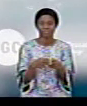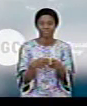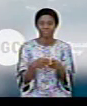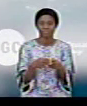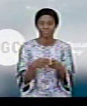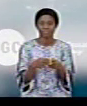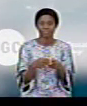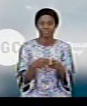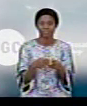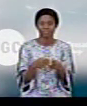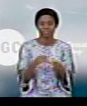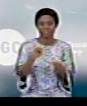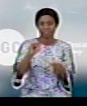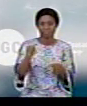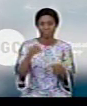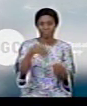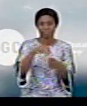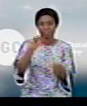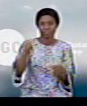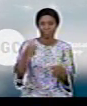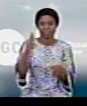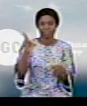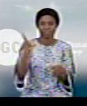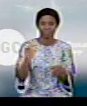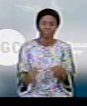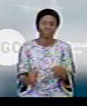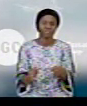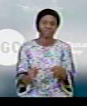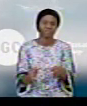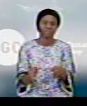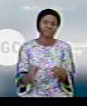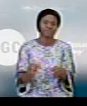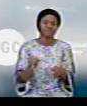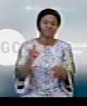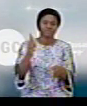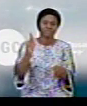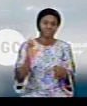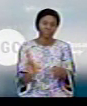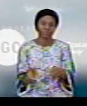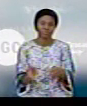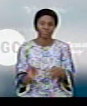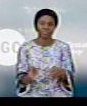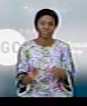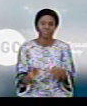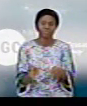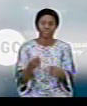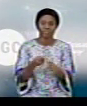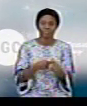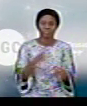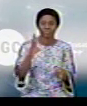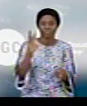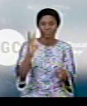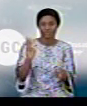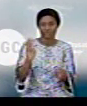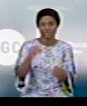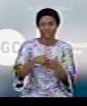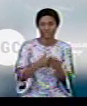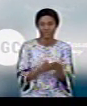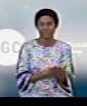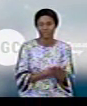Friday, July 29, Monday and Tuesday, August 1 and 2, 2022, from 7 o'clock in the morning.